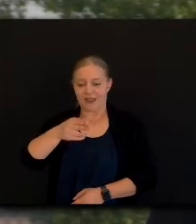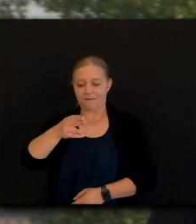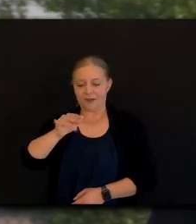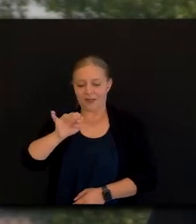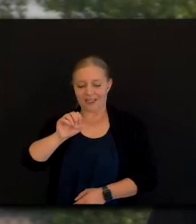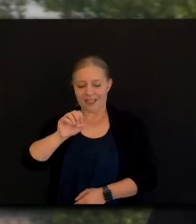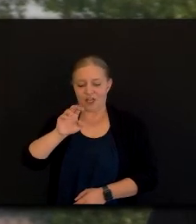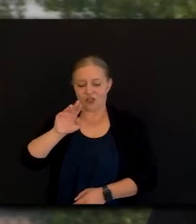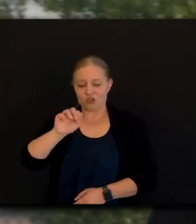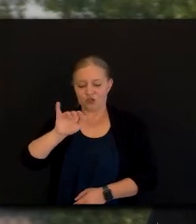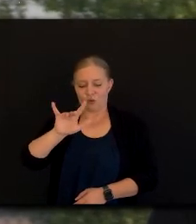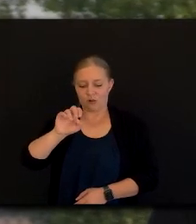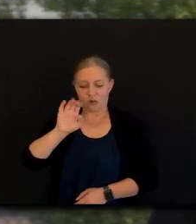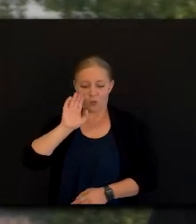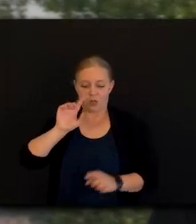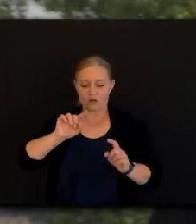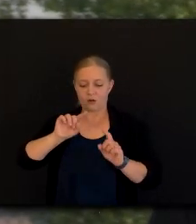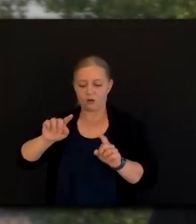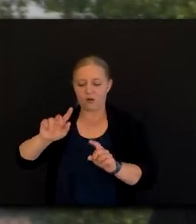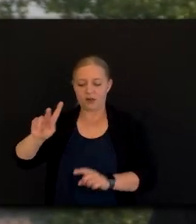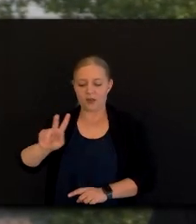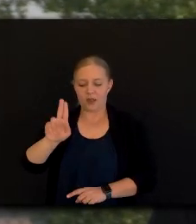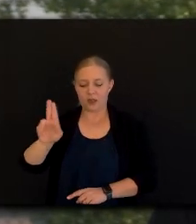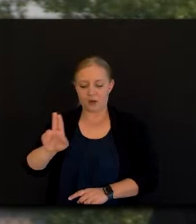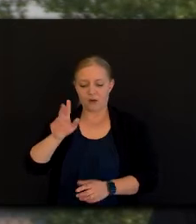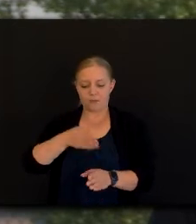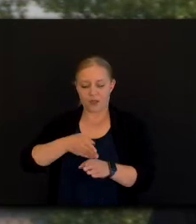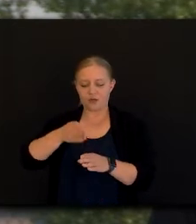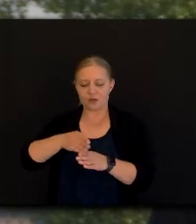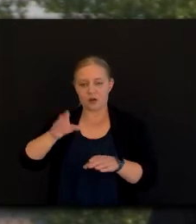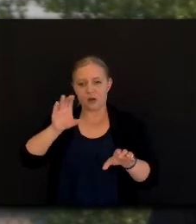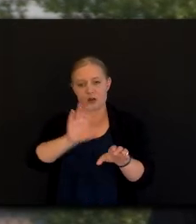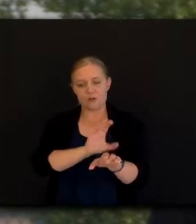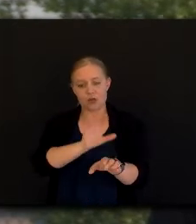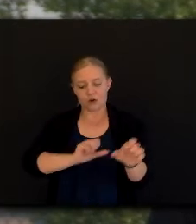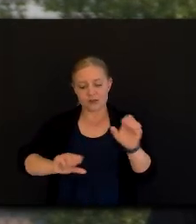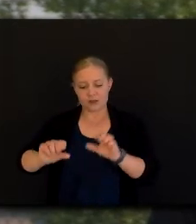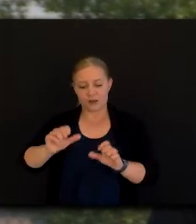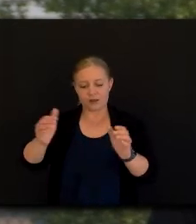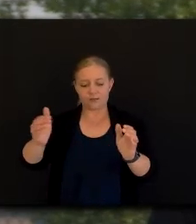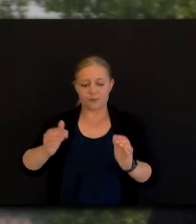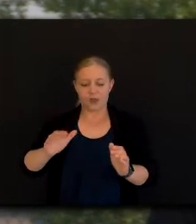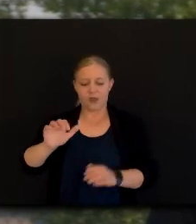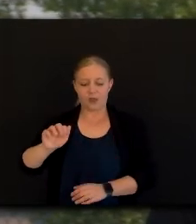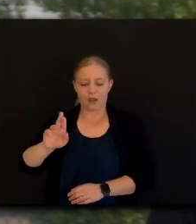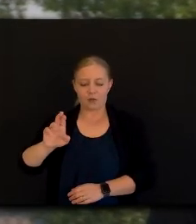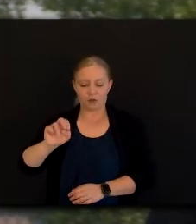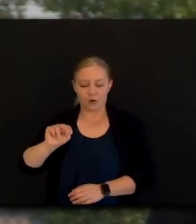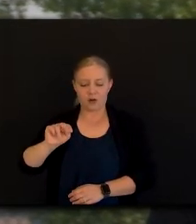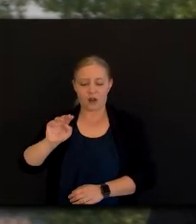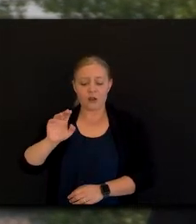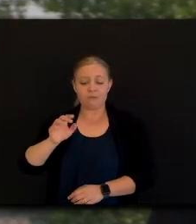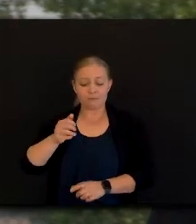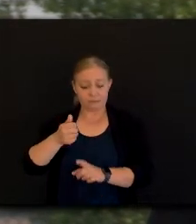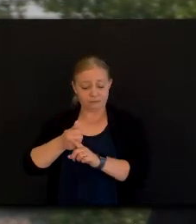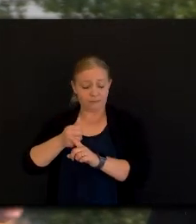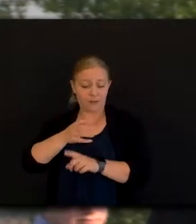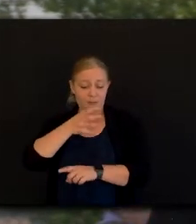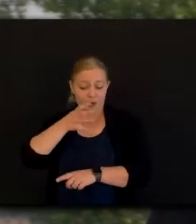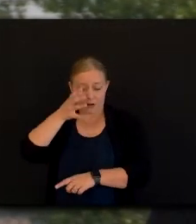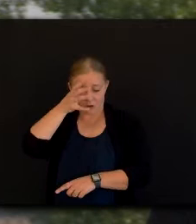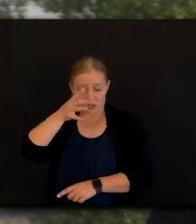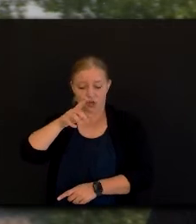will attend the University of Kansas and major in computer science. Cameron Carlstedt. Cameron's parents are Darcy and Jason